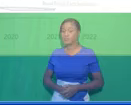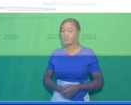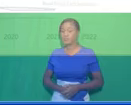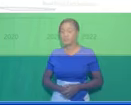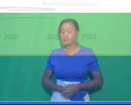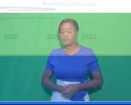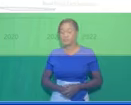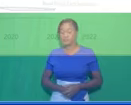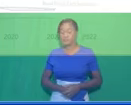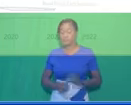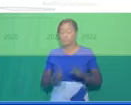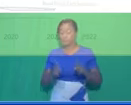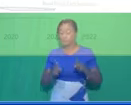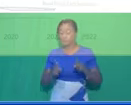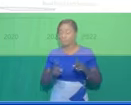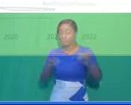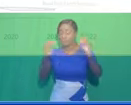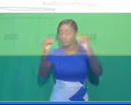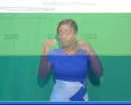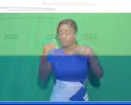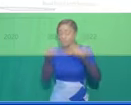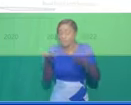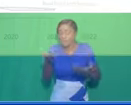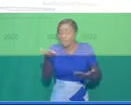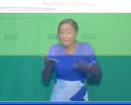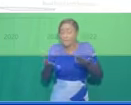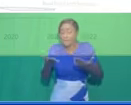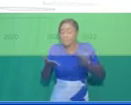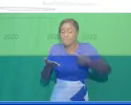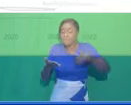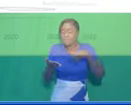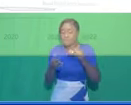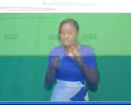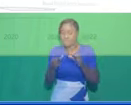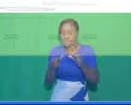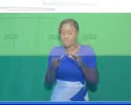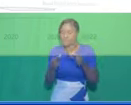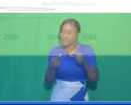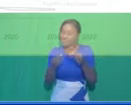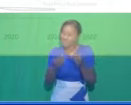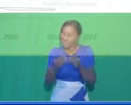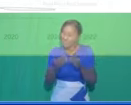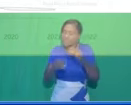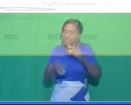And that taught us a lesson that maybe we could spend a little more time